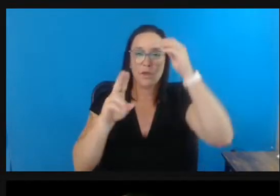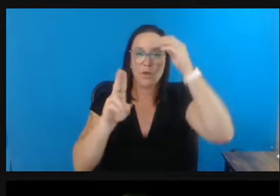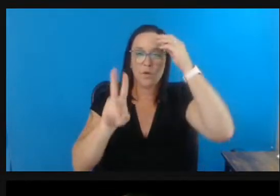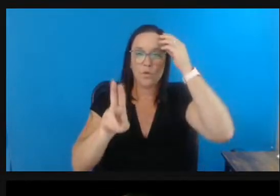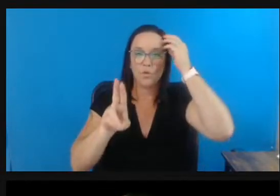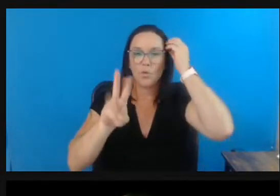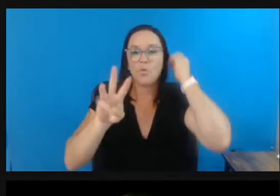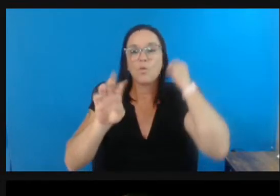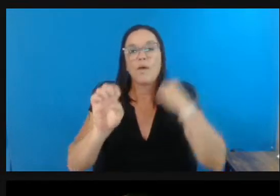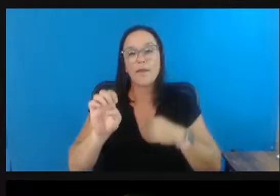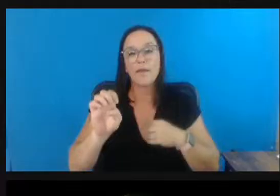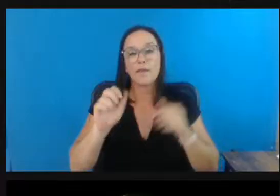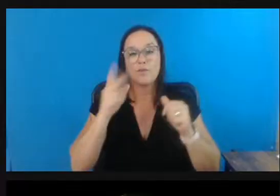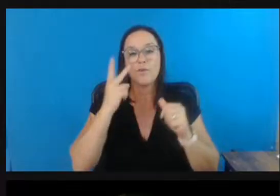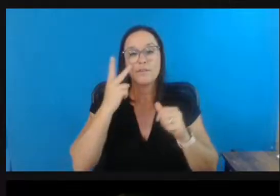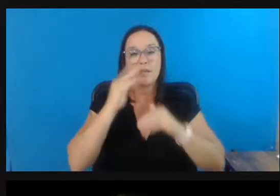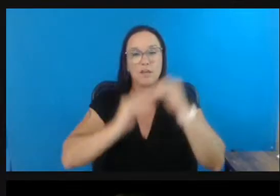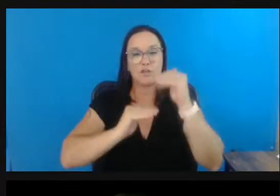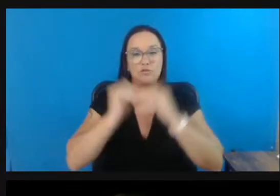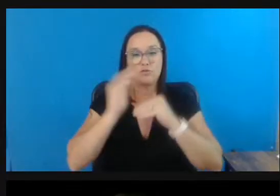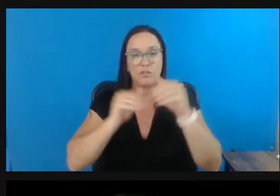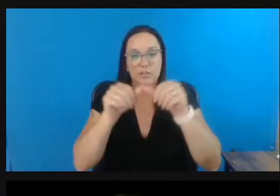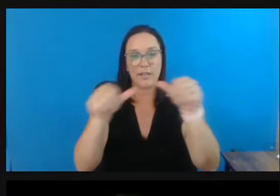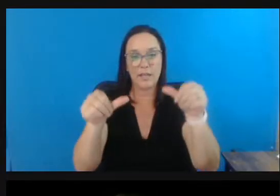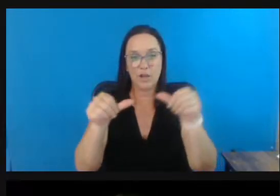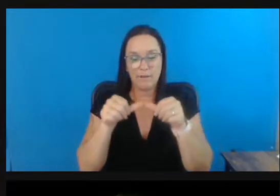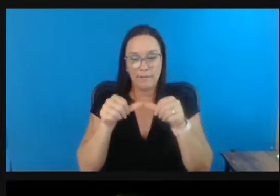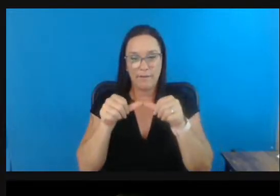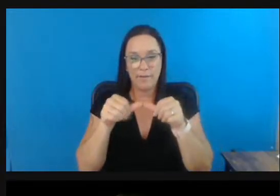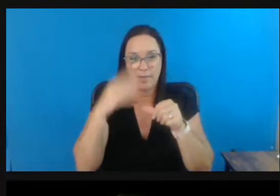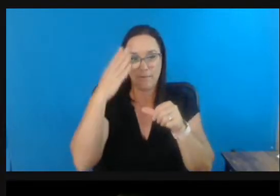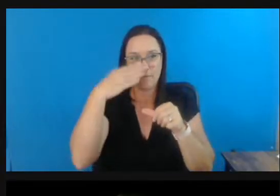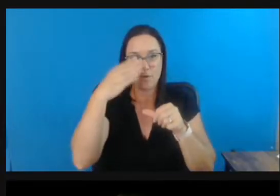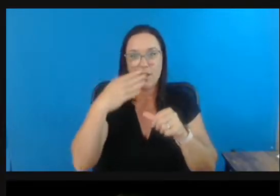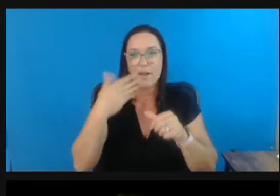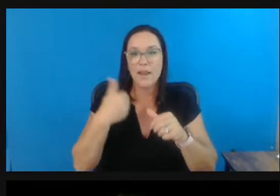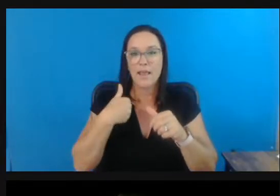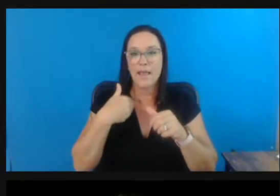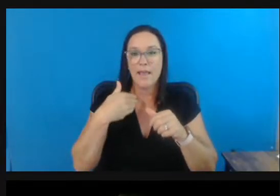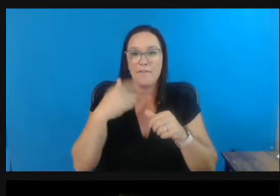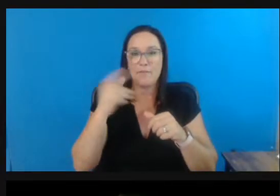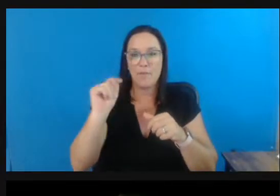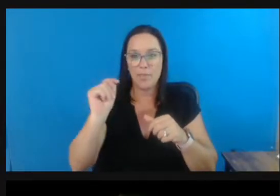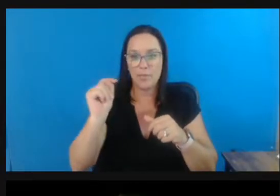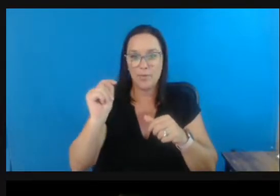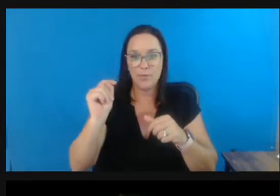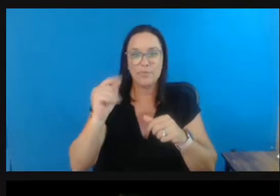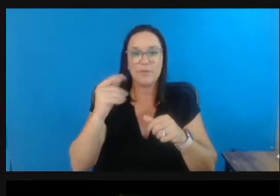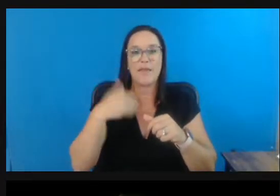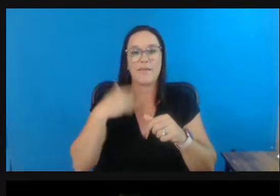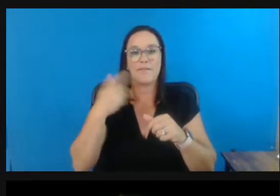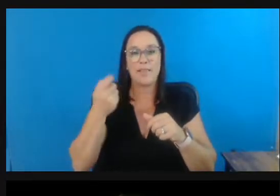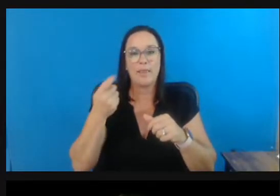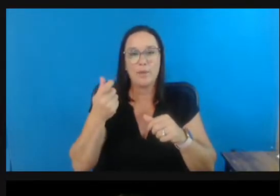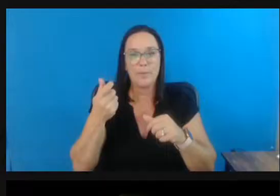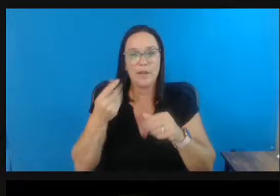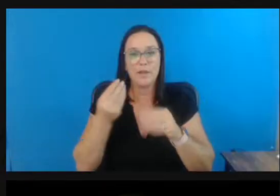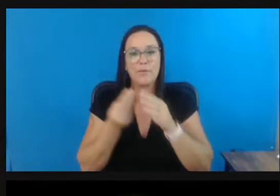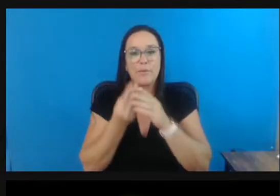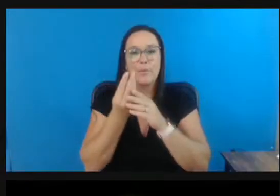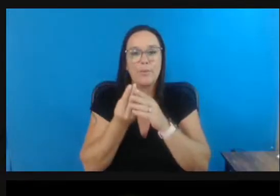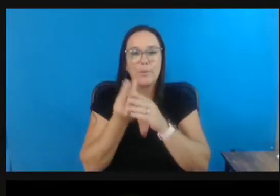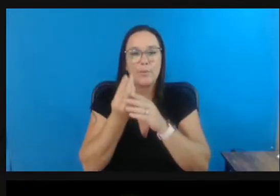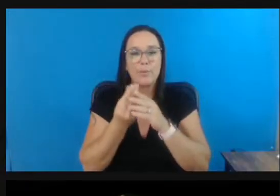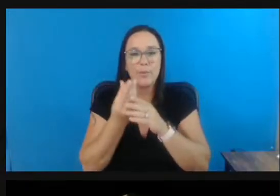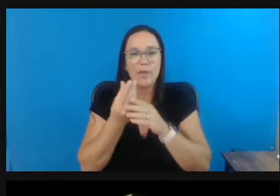You can see the construction site here in the foreground. There's the restrooms. There's a little bit of a fountain peeking up. And so I've cut